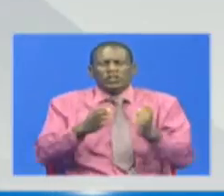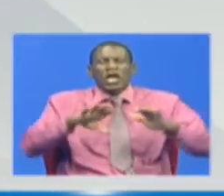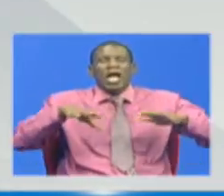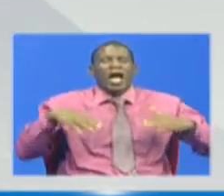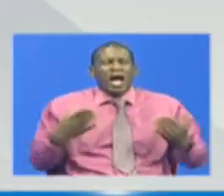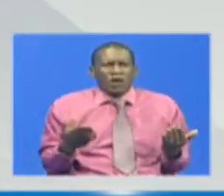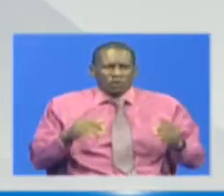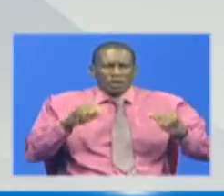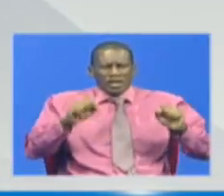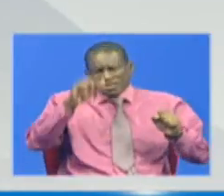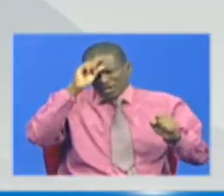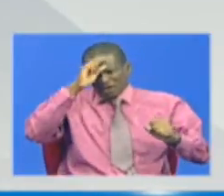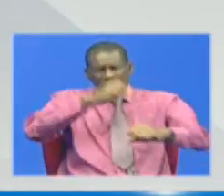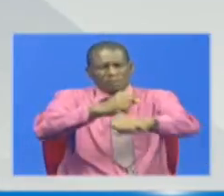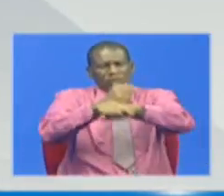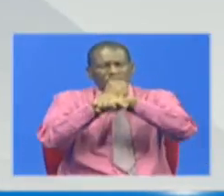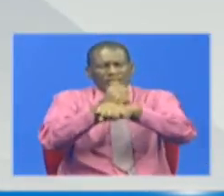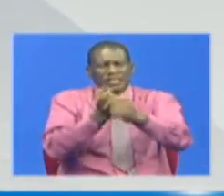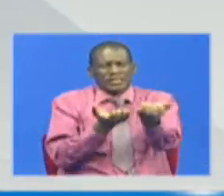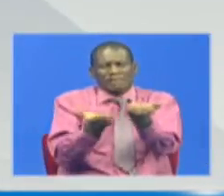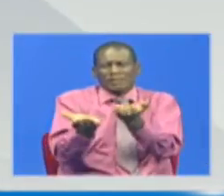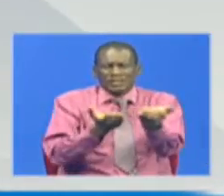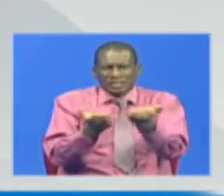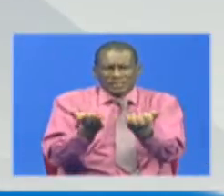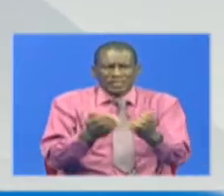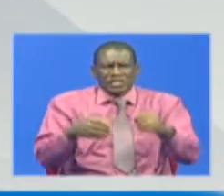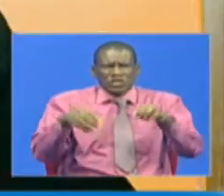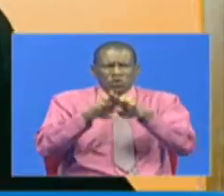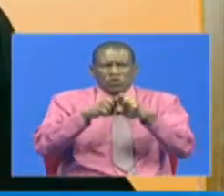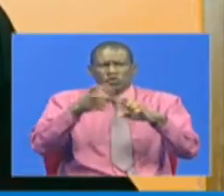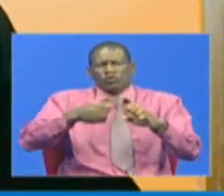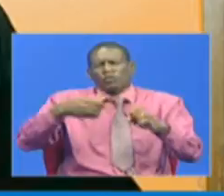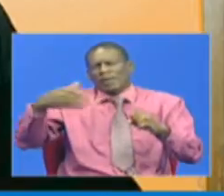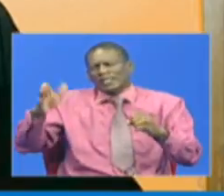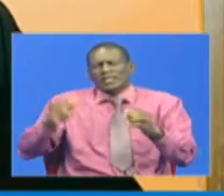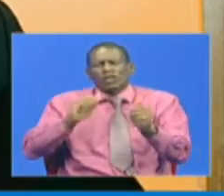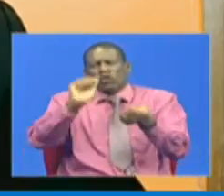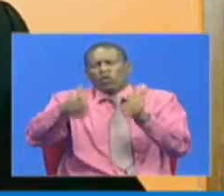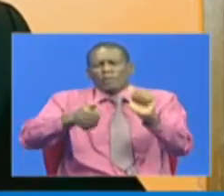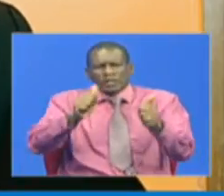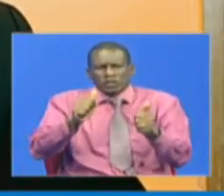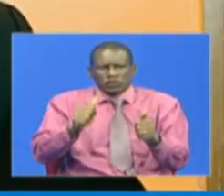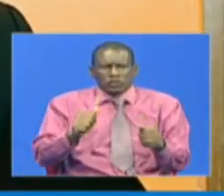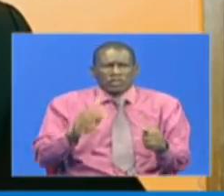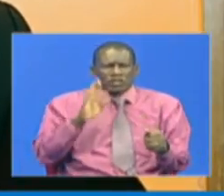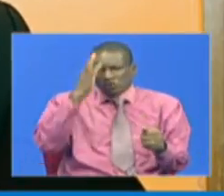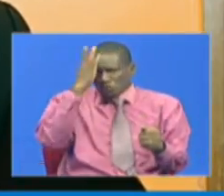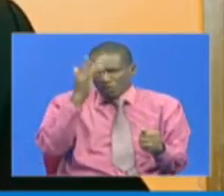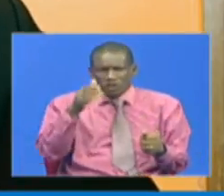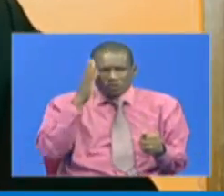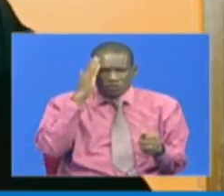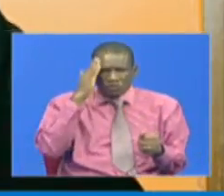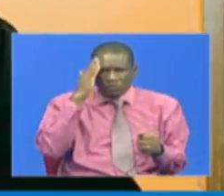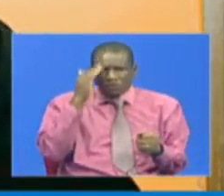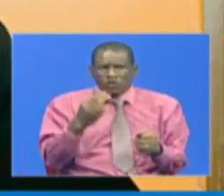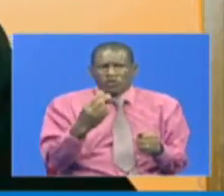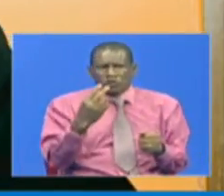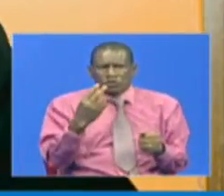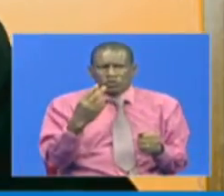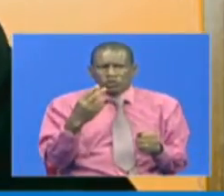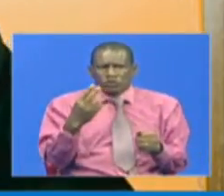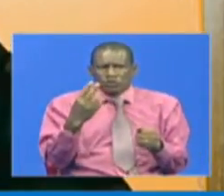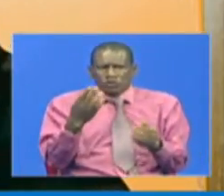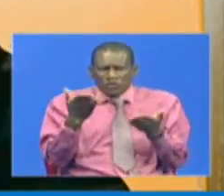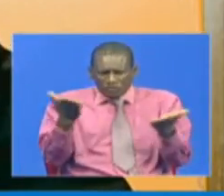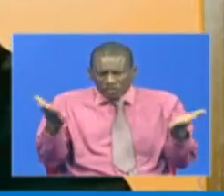government going to protect the businesses, even from external competition? Because, you know, toothpicks from China are going